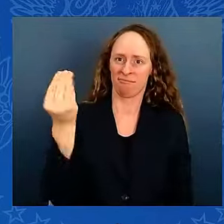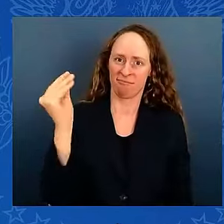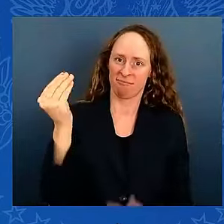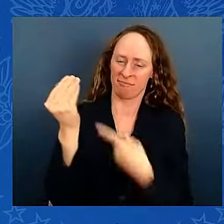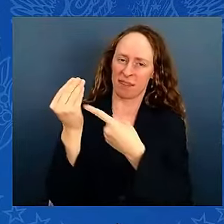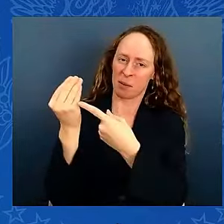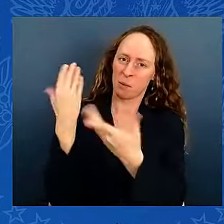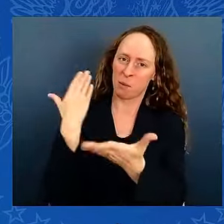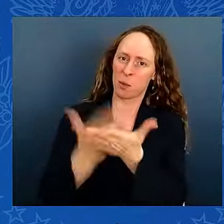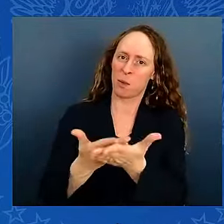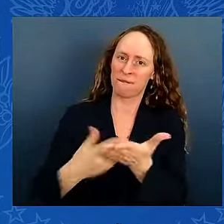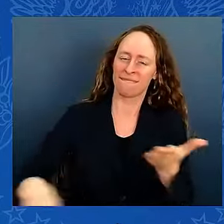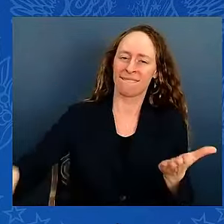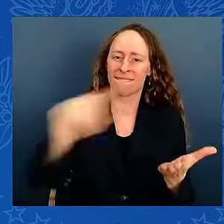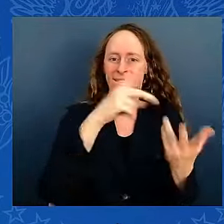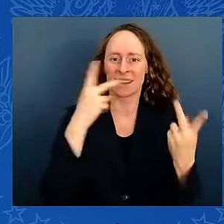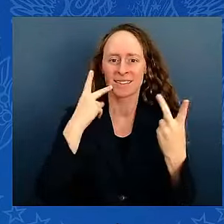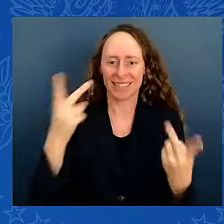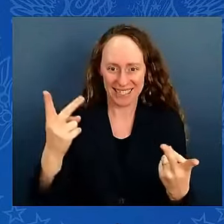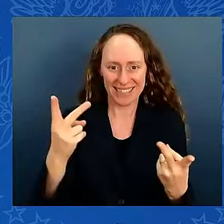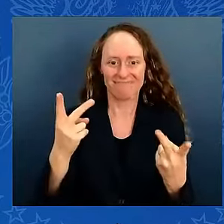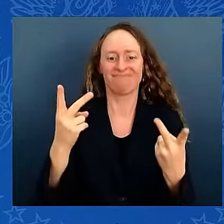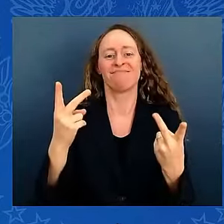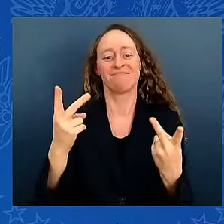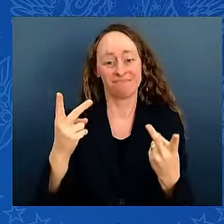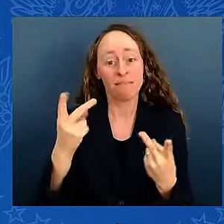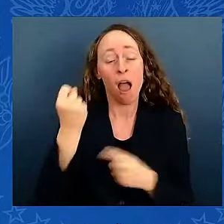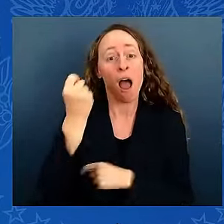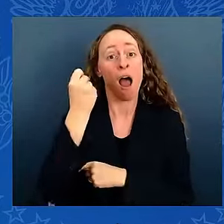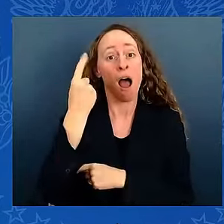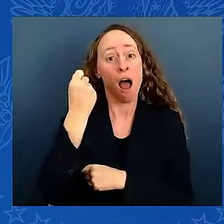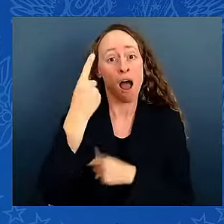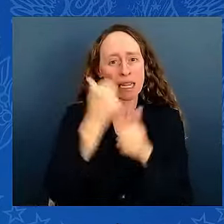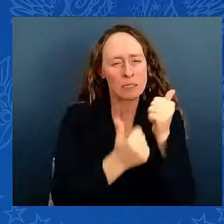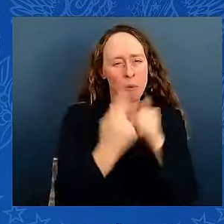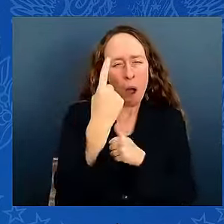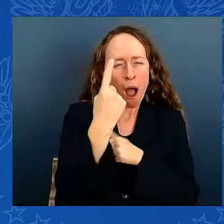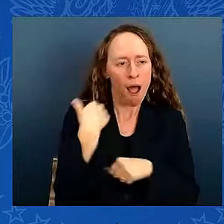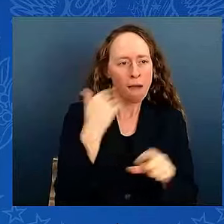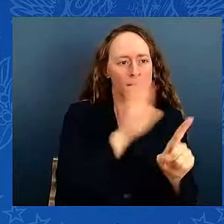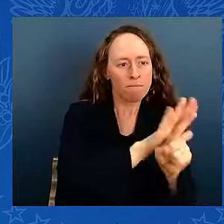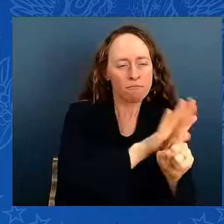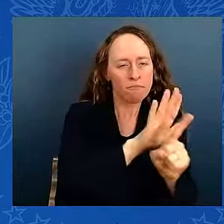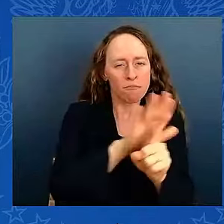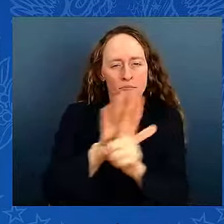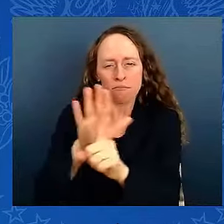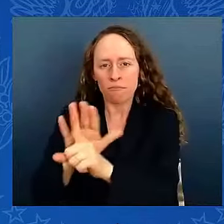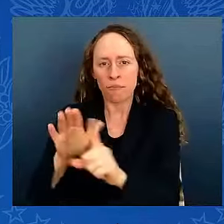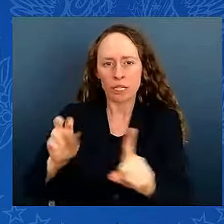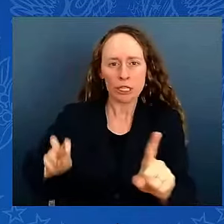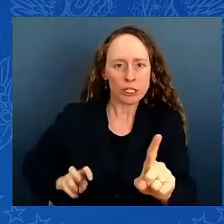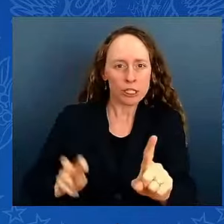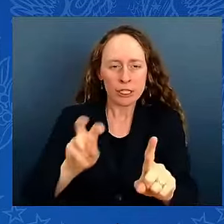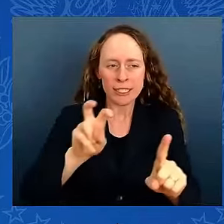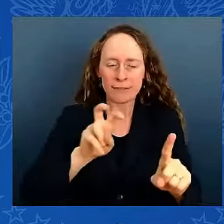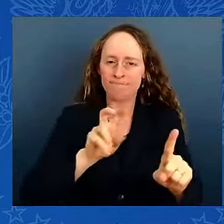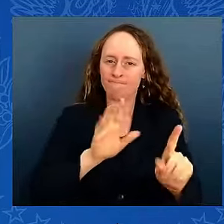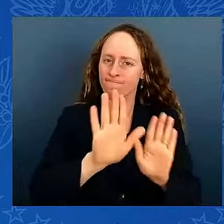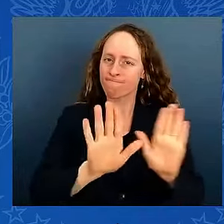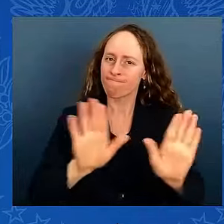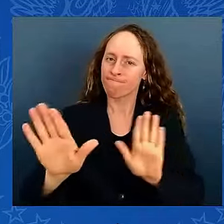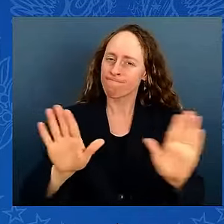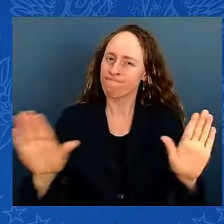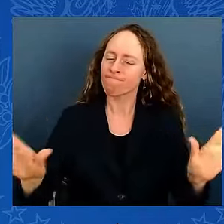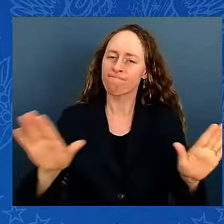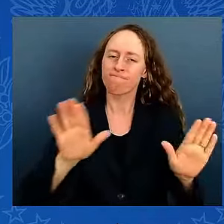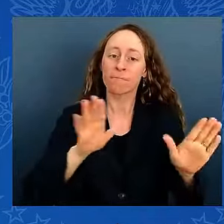to get here. As amazing as this is, the Olympics and Paralympics are so much more than each of our individual accomplishments. Everyone